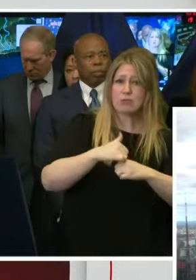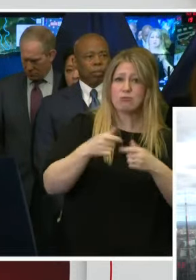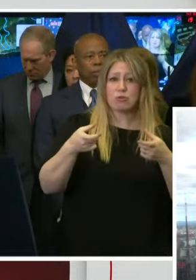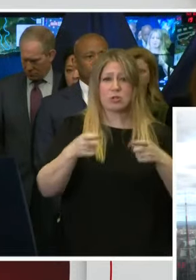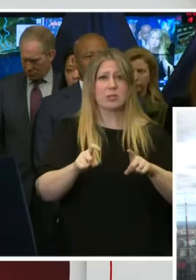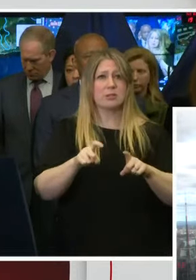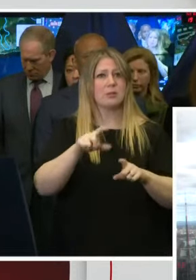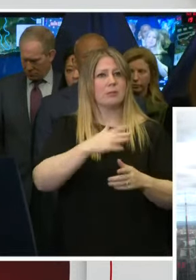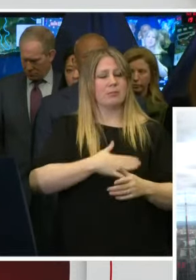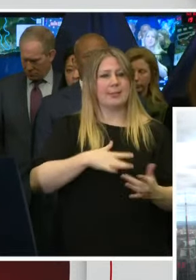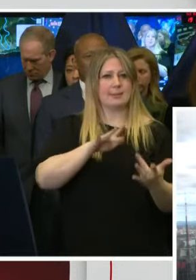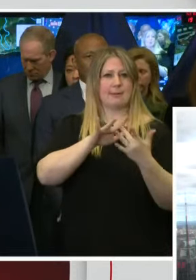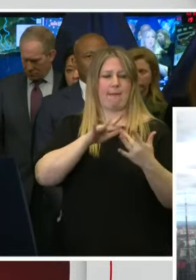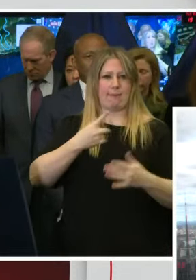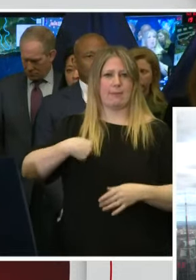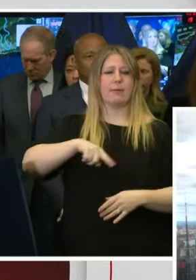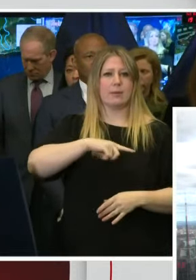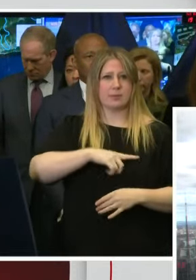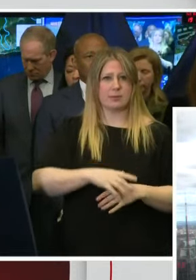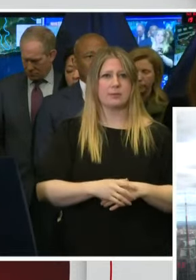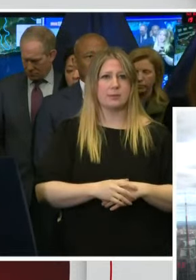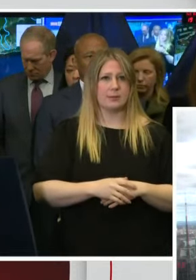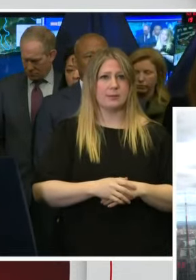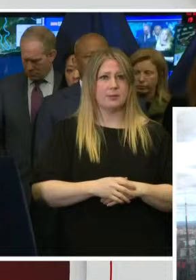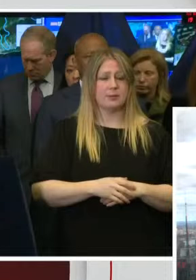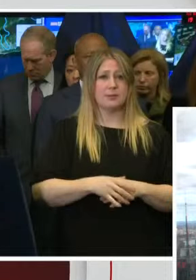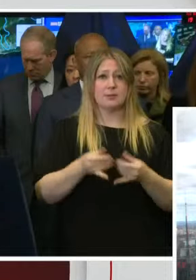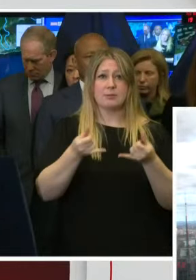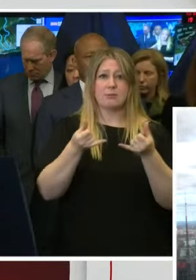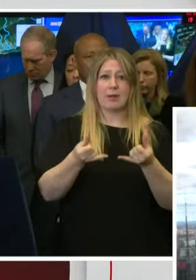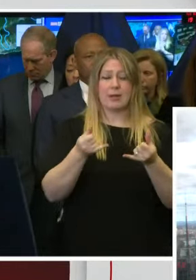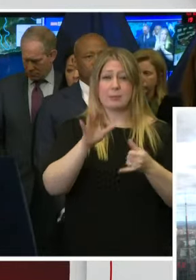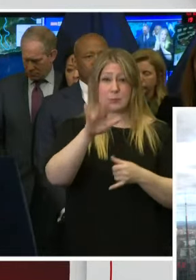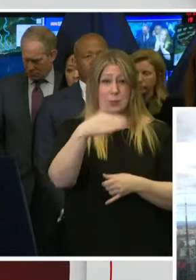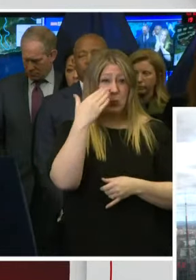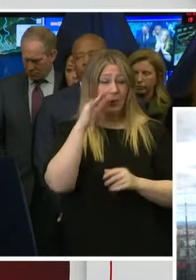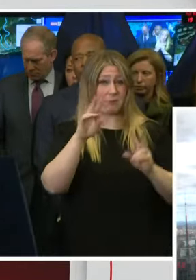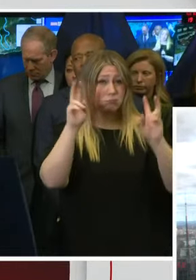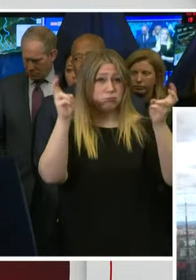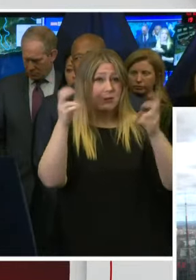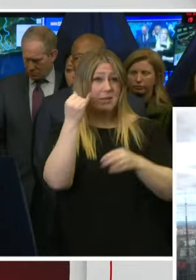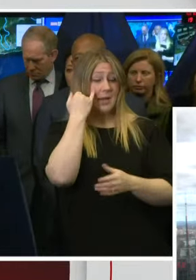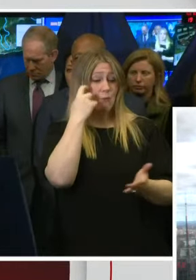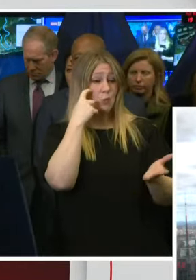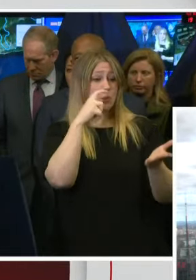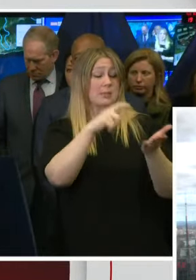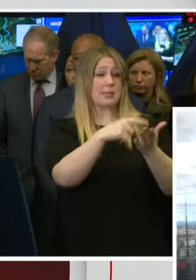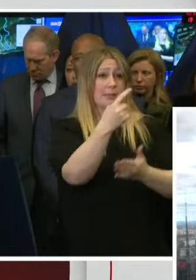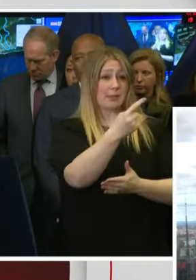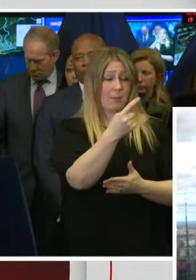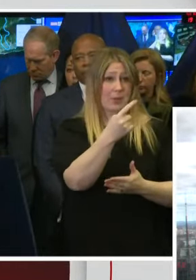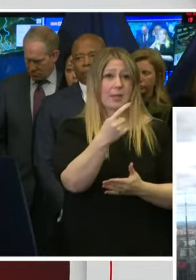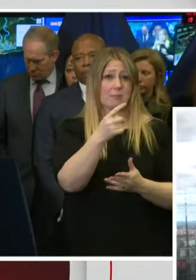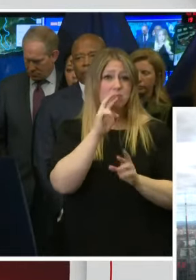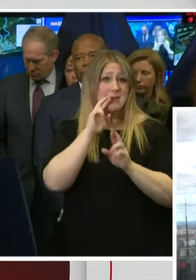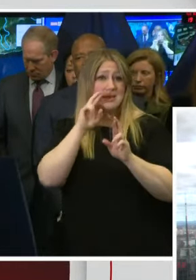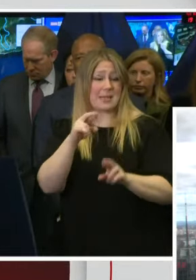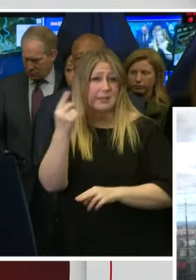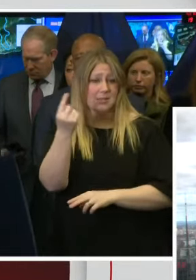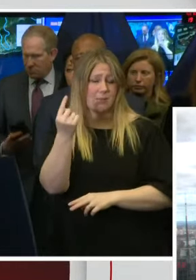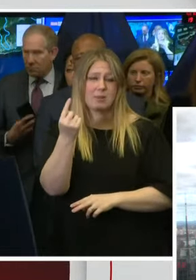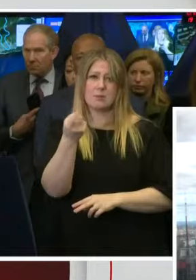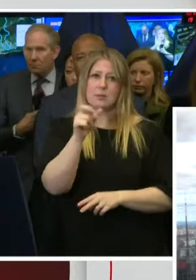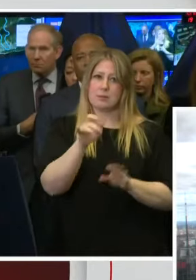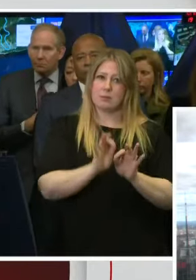to the department. This is a time for that tried and true saying, if you see something, say something. So to New Yorkers, we at